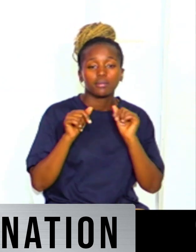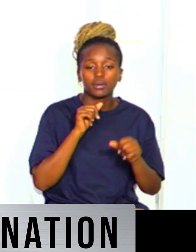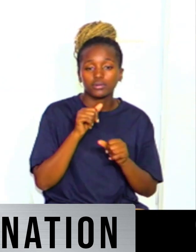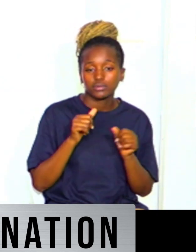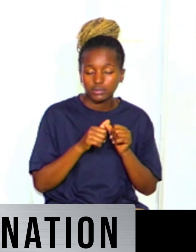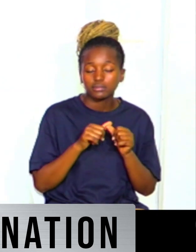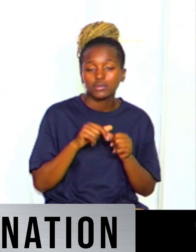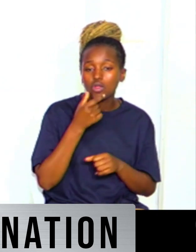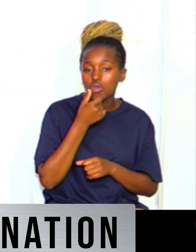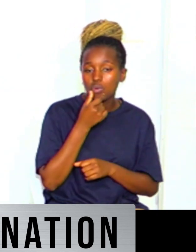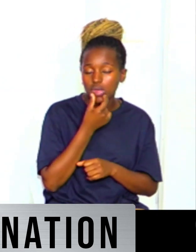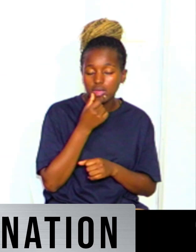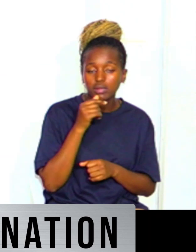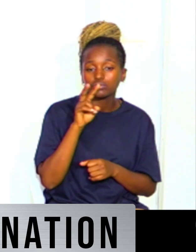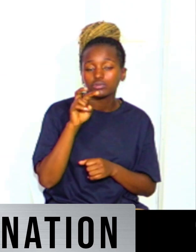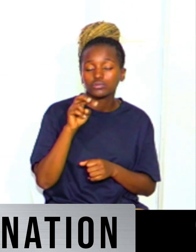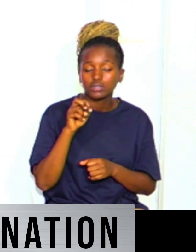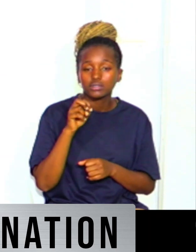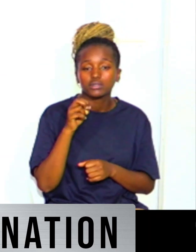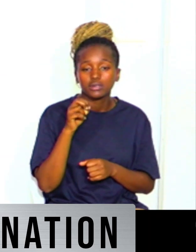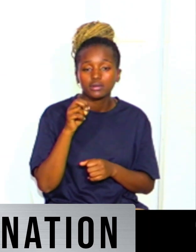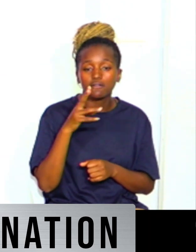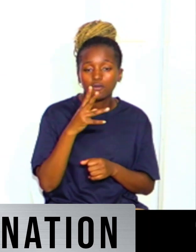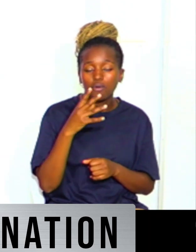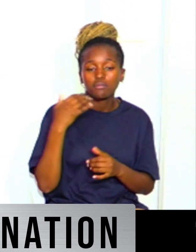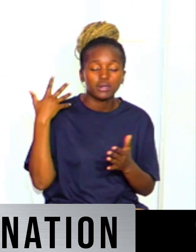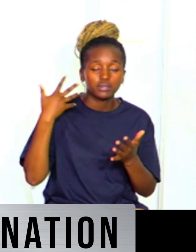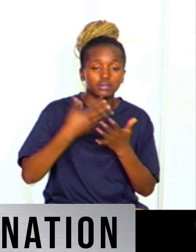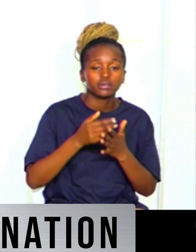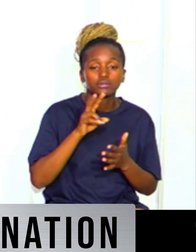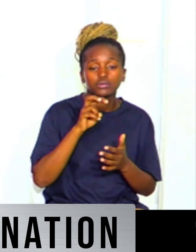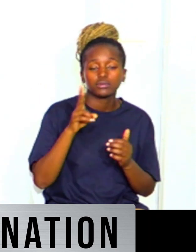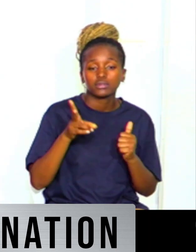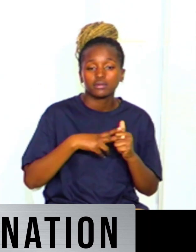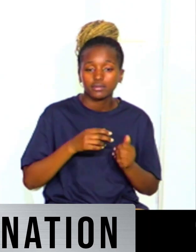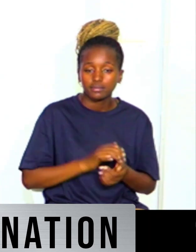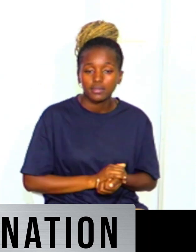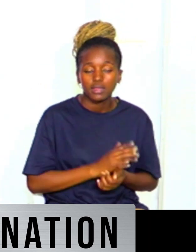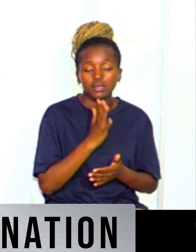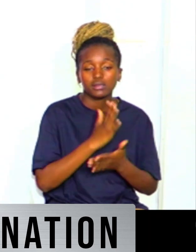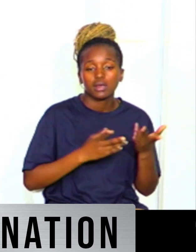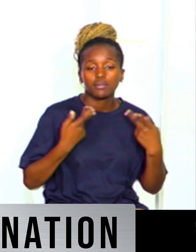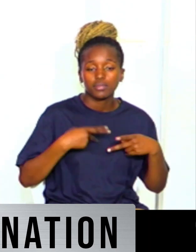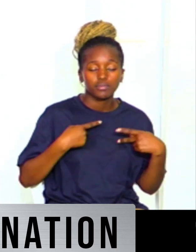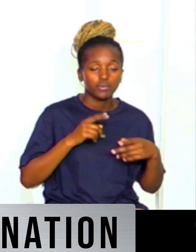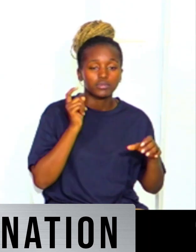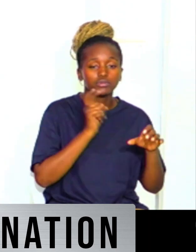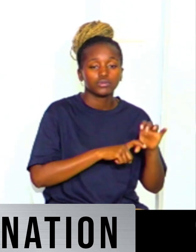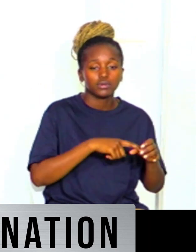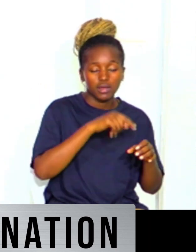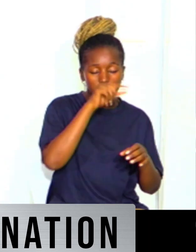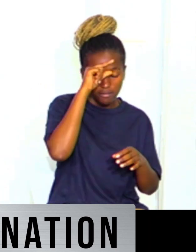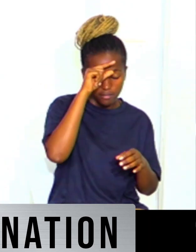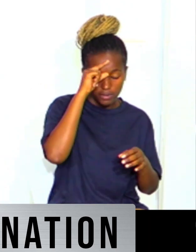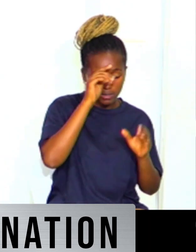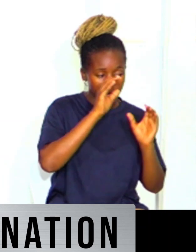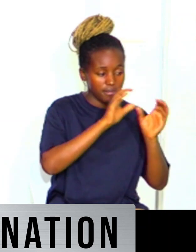2027. There are some of them that have joined the government parties, so we should